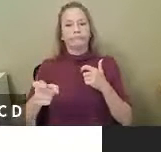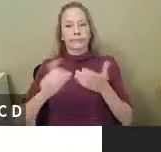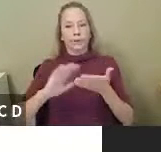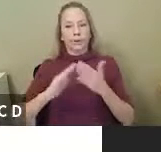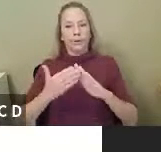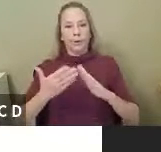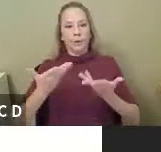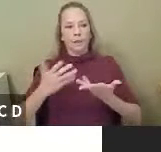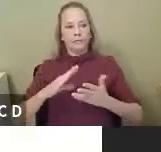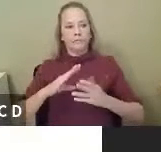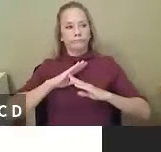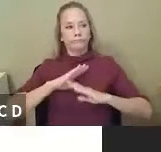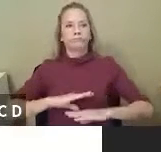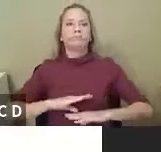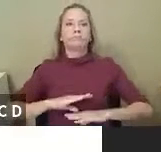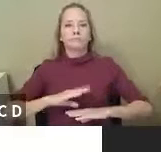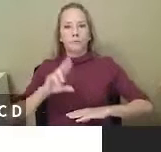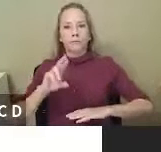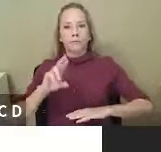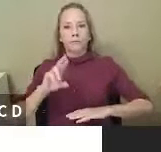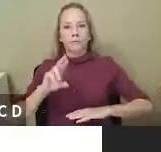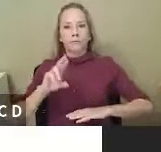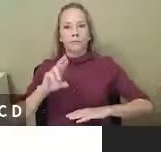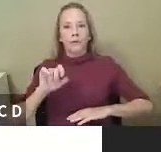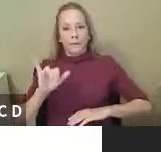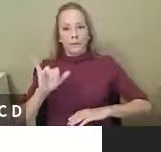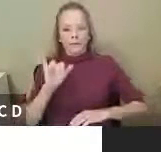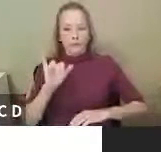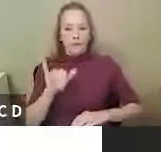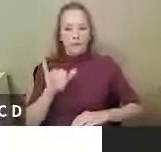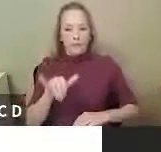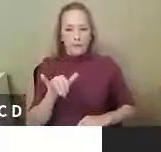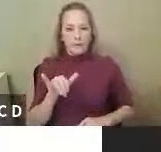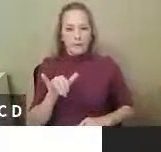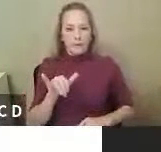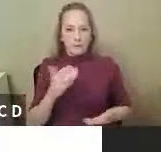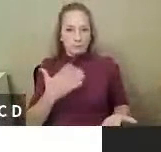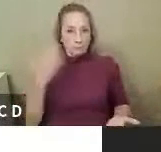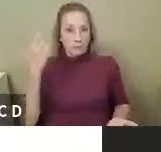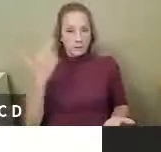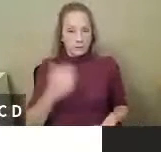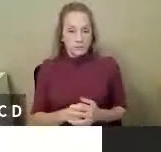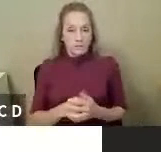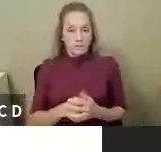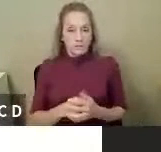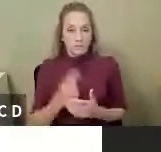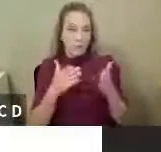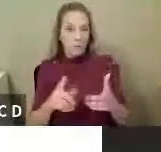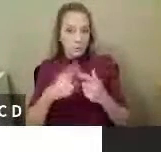relief, that would be reasonable. So that's one way to look at it.